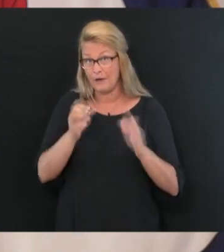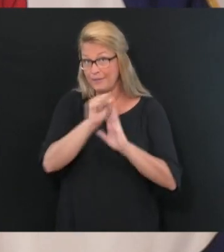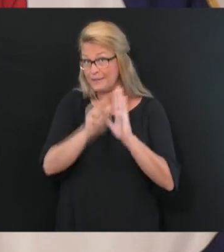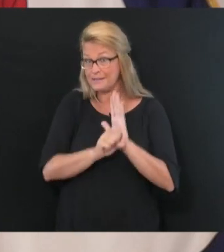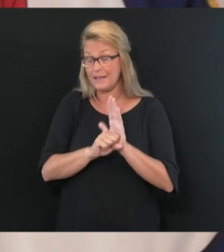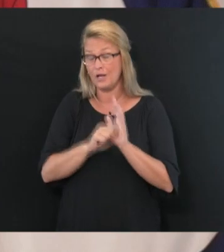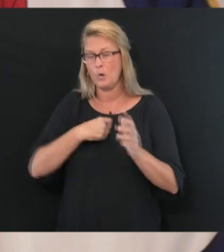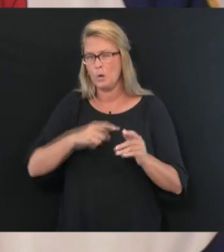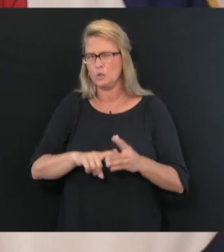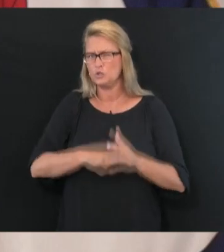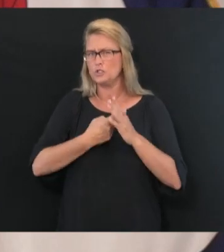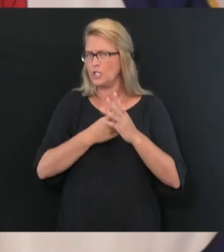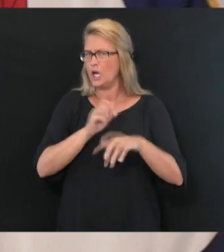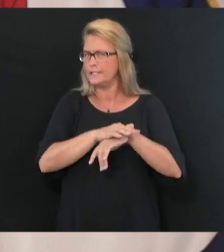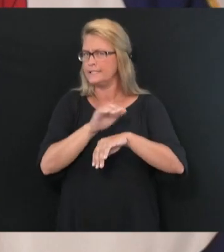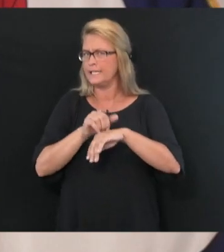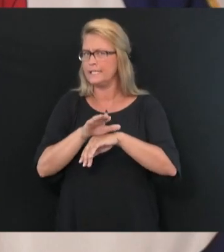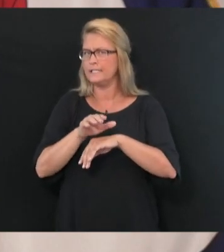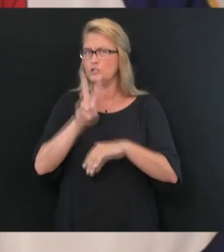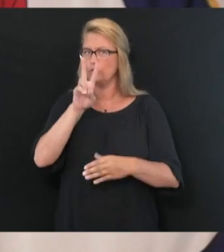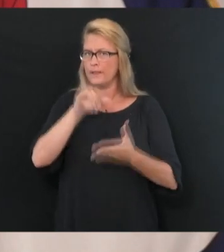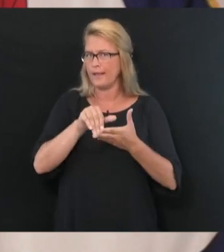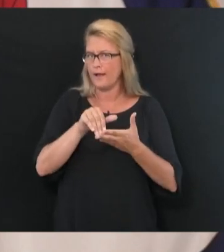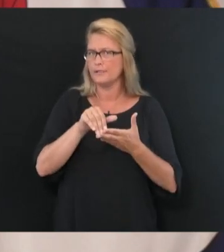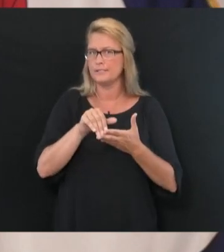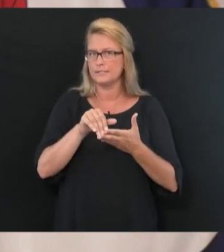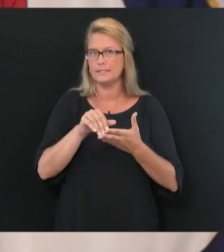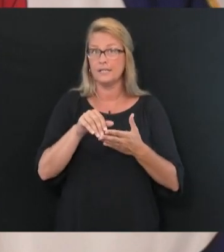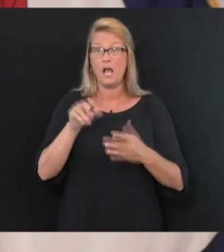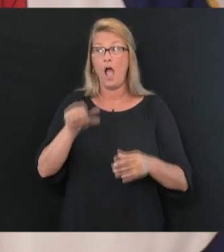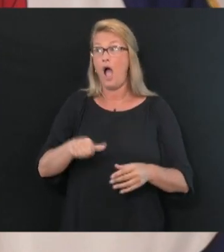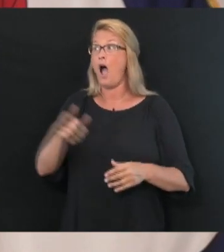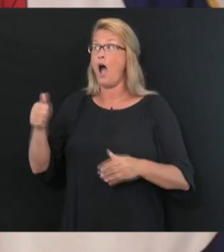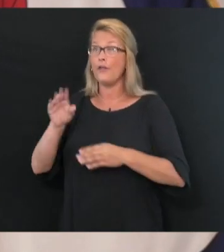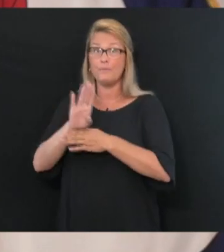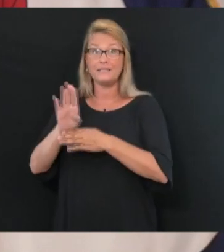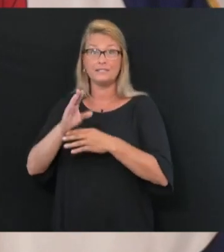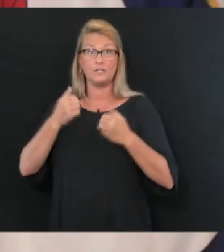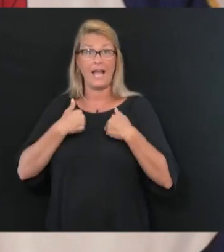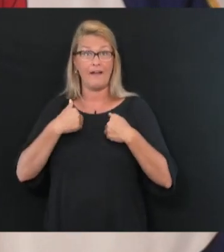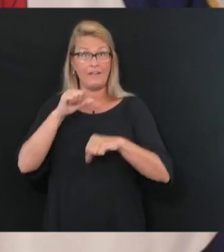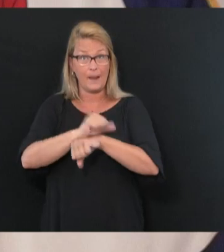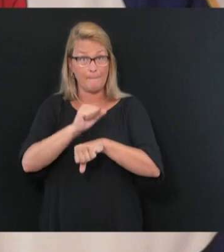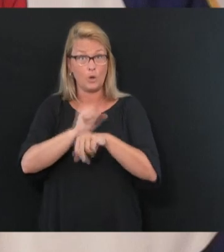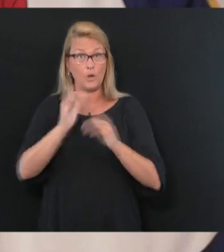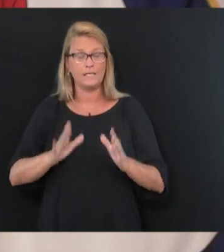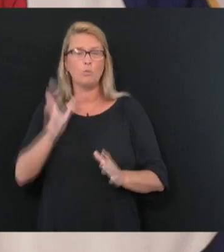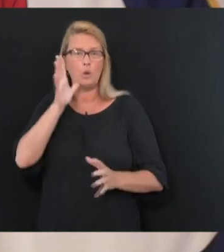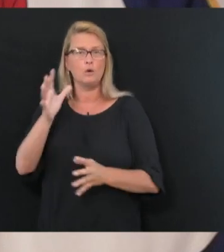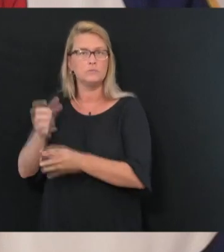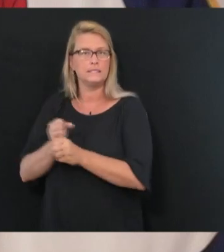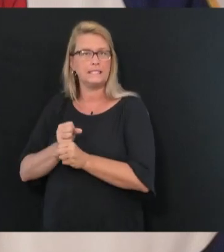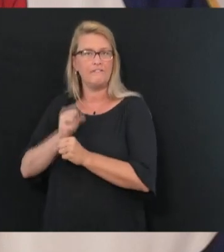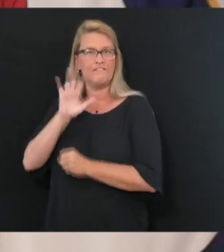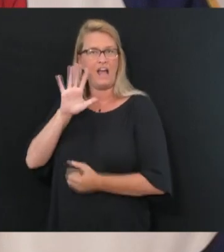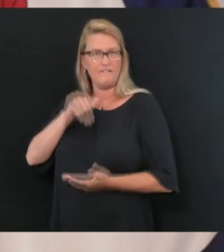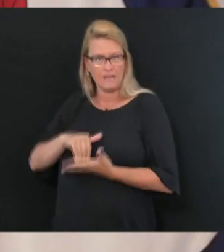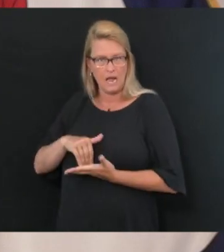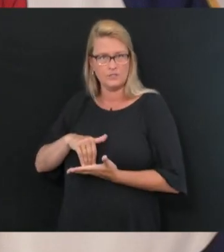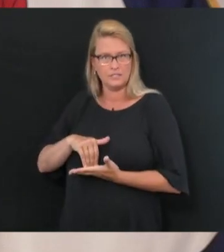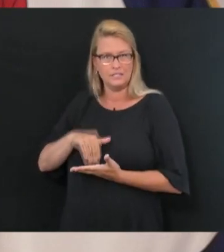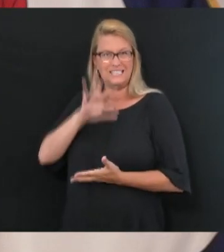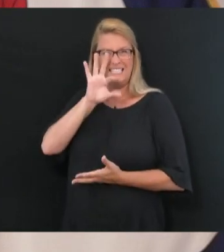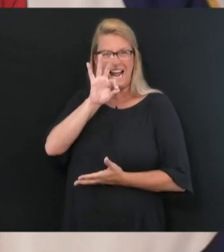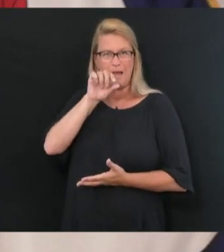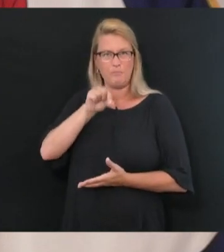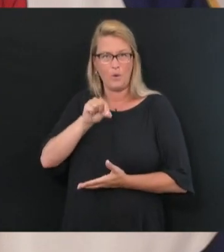them $2,000. From the standpoint of our others that have employees, you're going to get $5,000. There's been $9.5